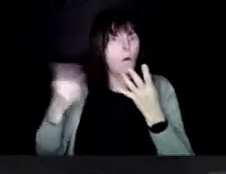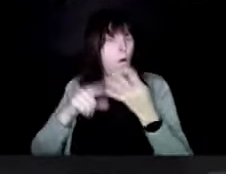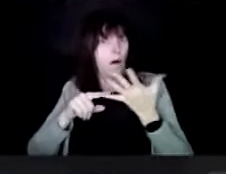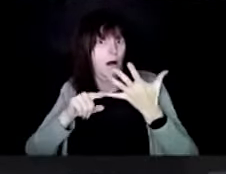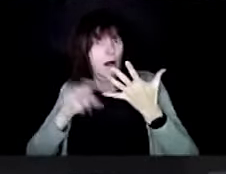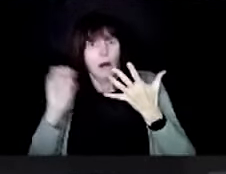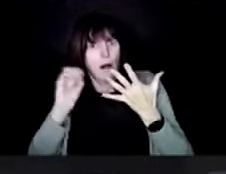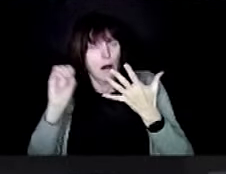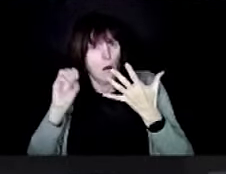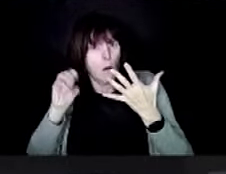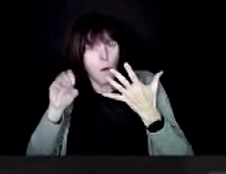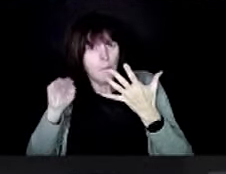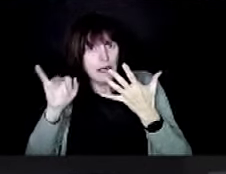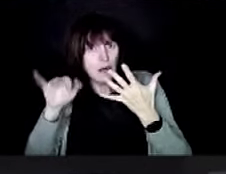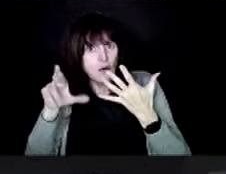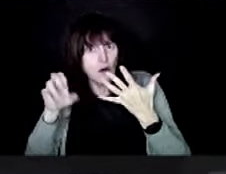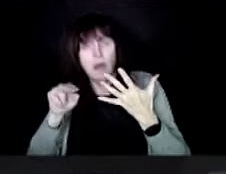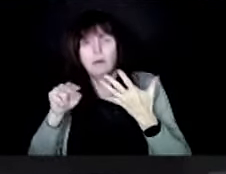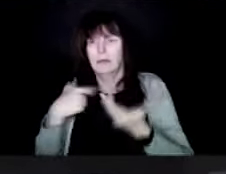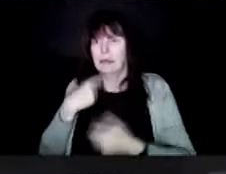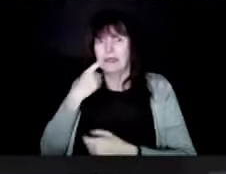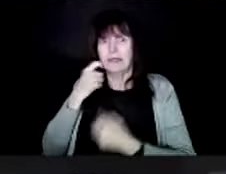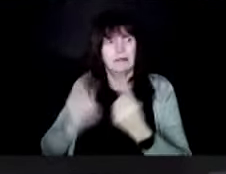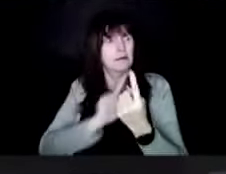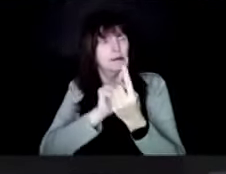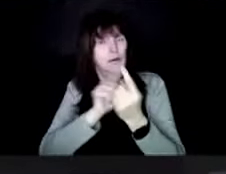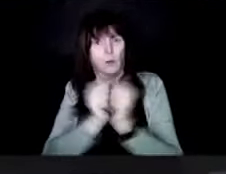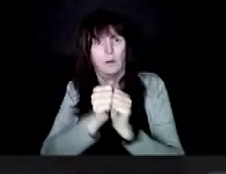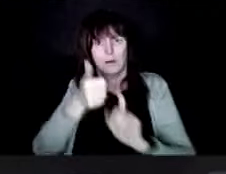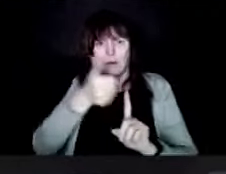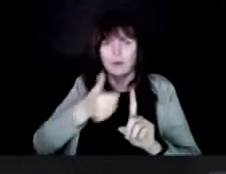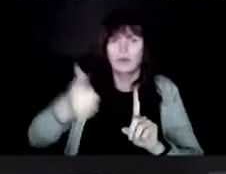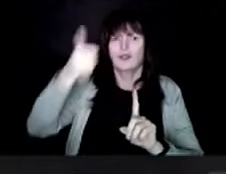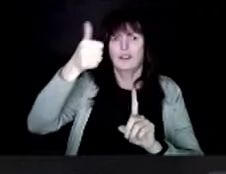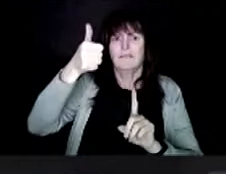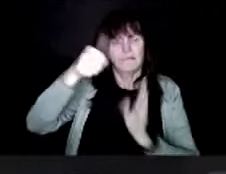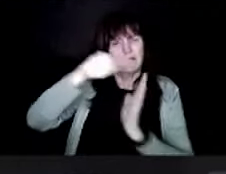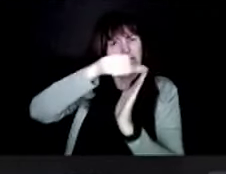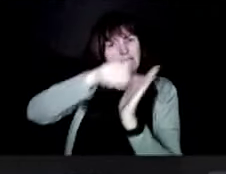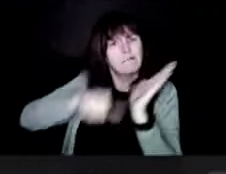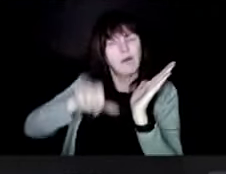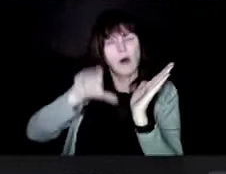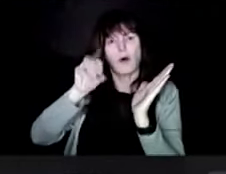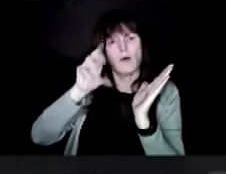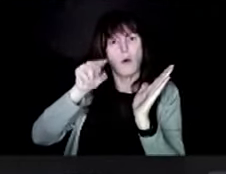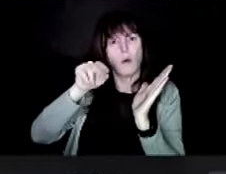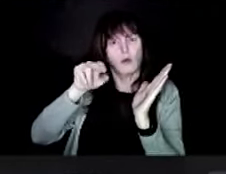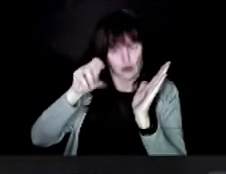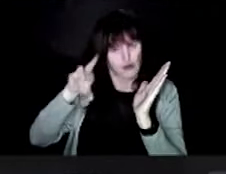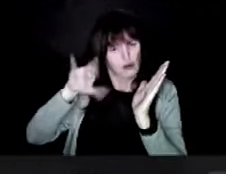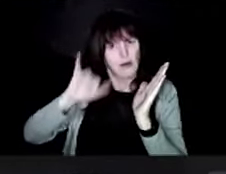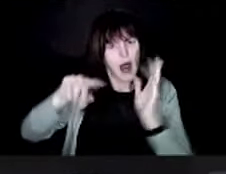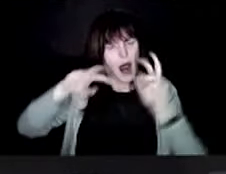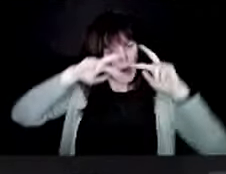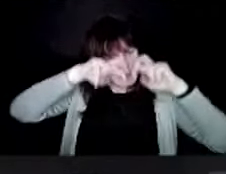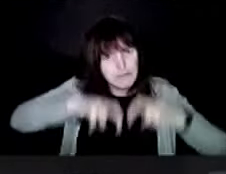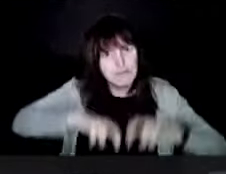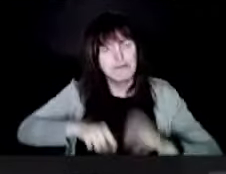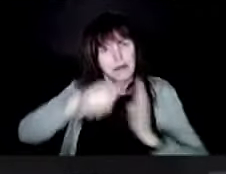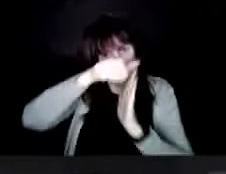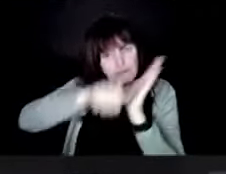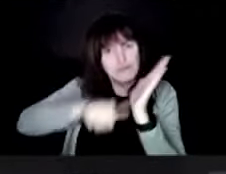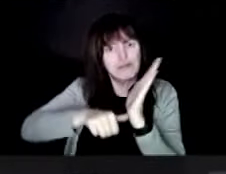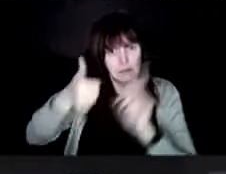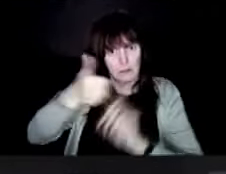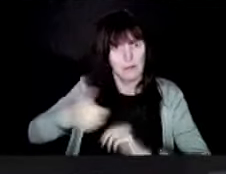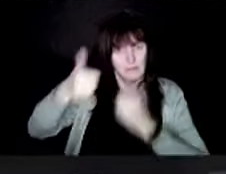coroner's office. We'll be sending memos out to hospital partners to ensure that death is documented appropriately if it's